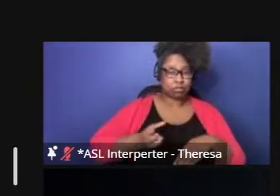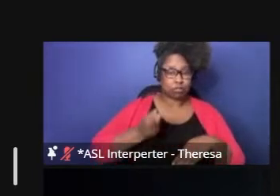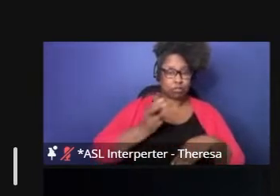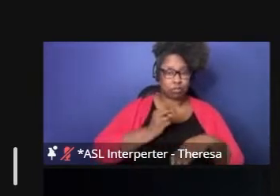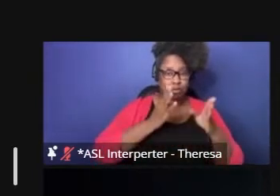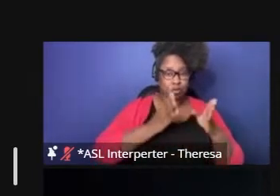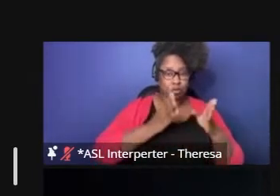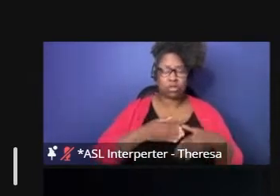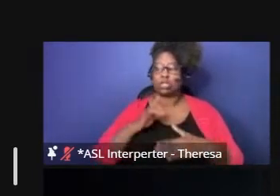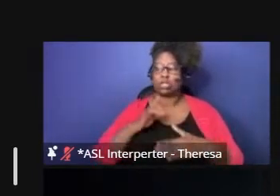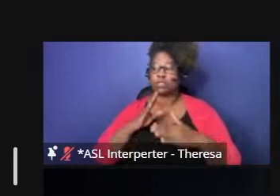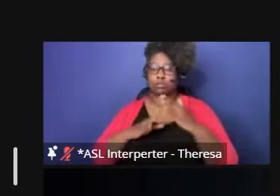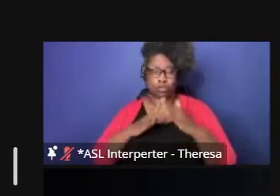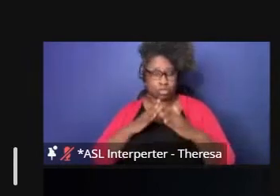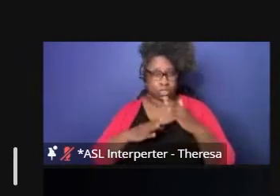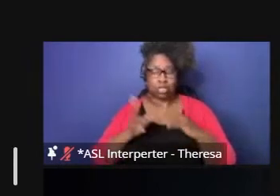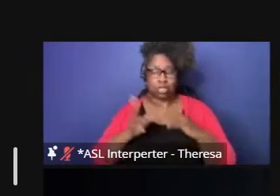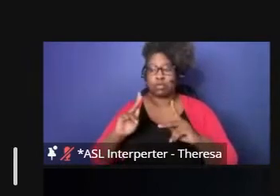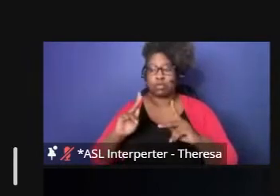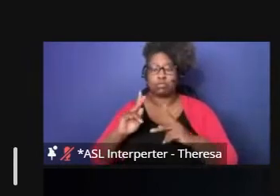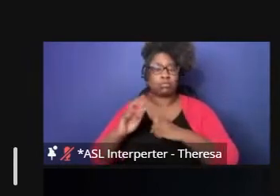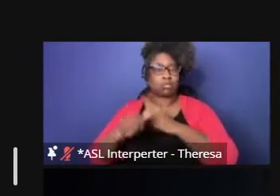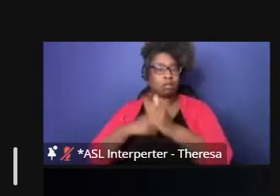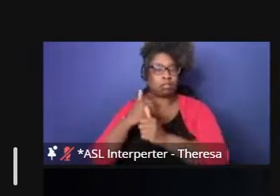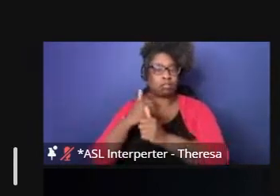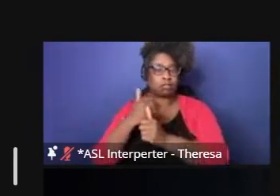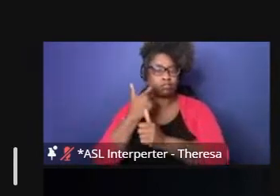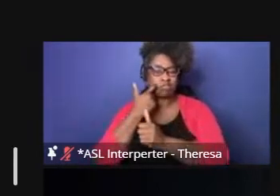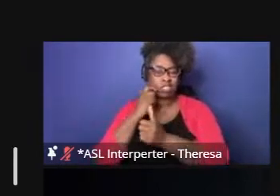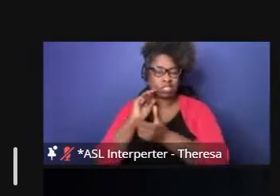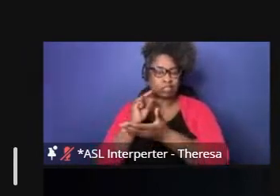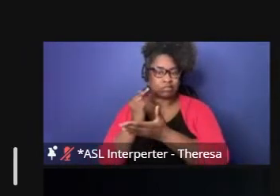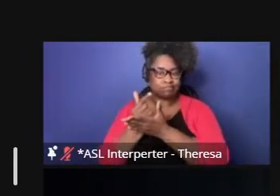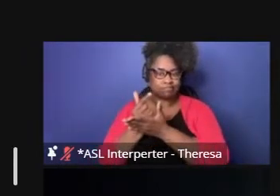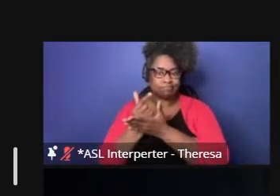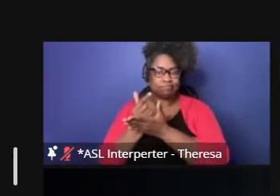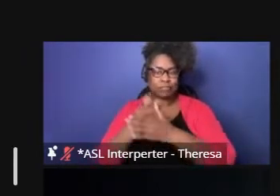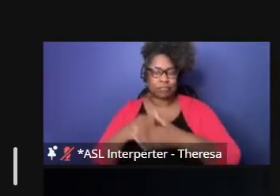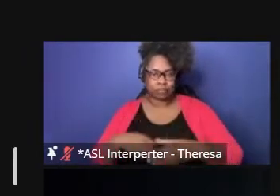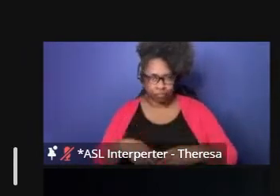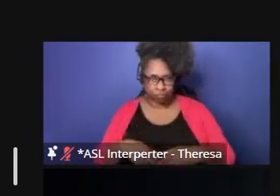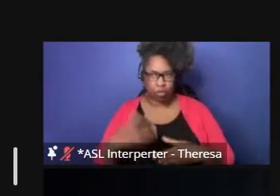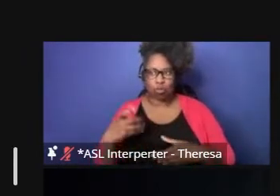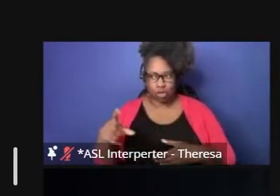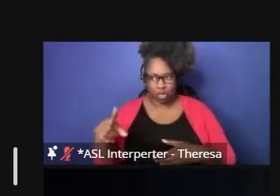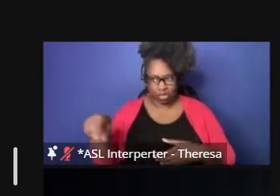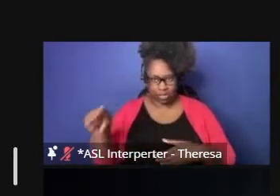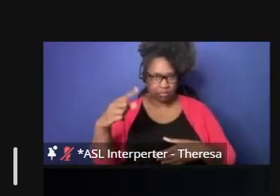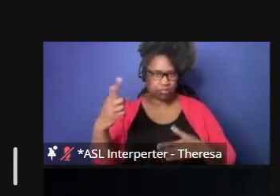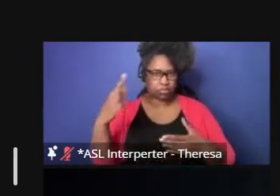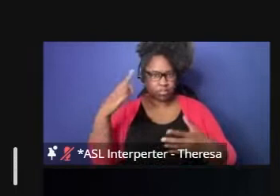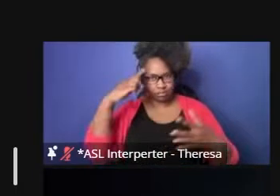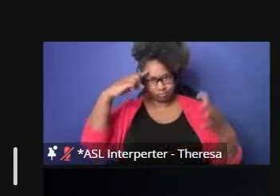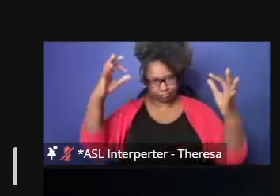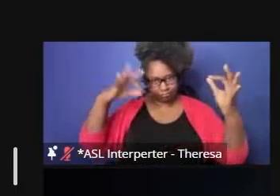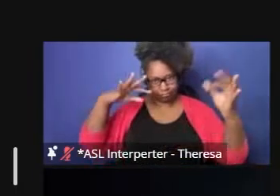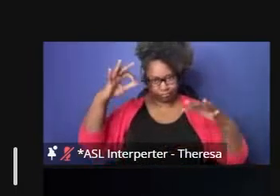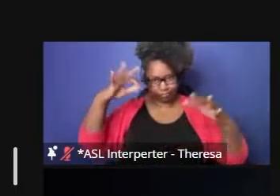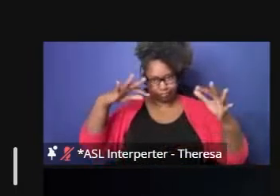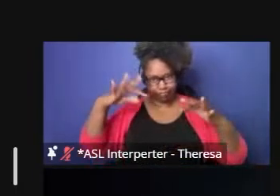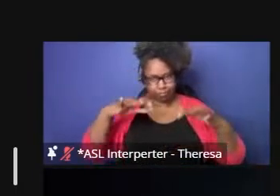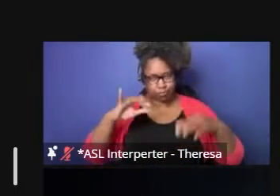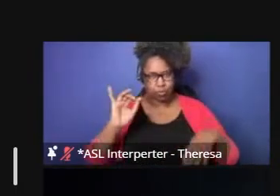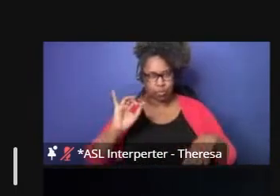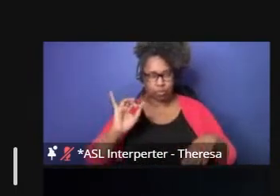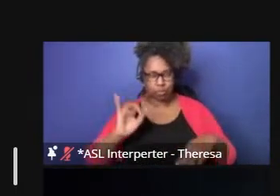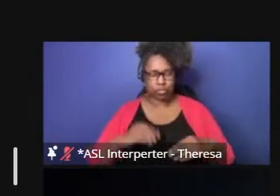and some recent alums. One of the groups we wanted to have was people who had just very recently graduated, have their input also. So we have